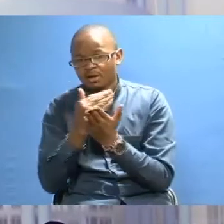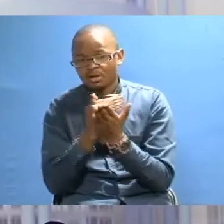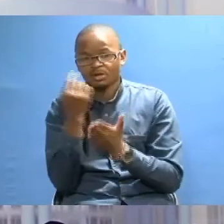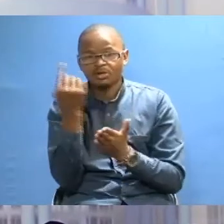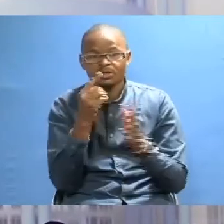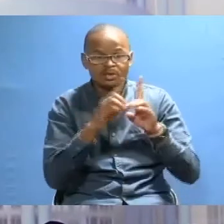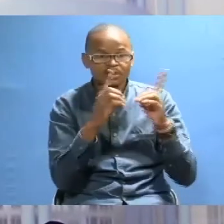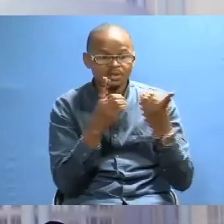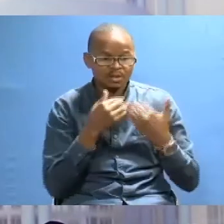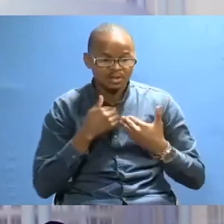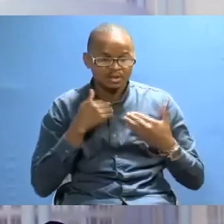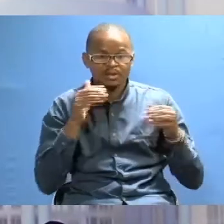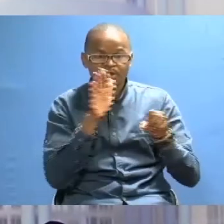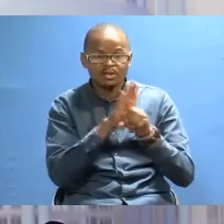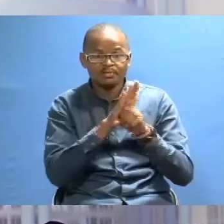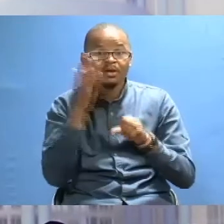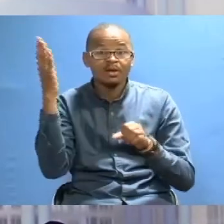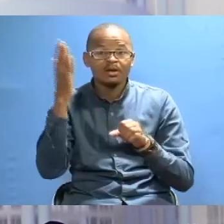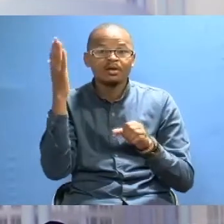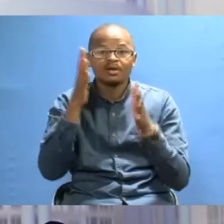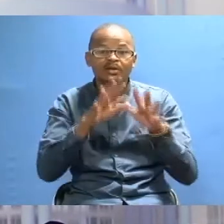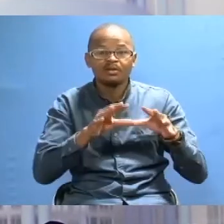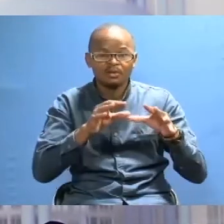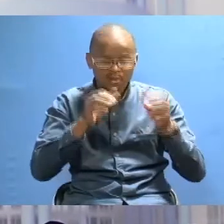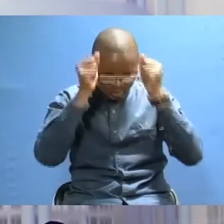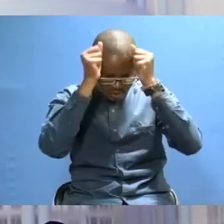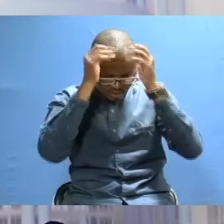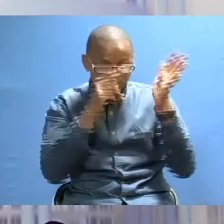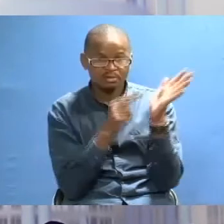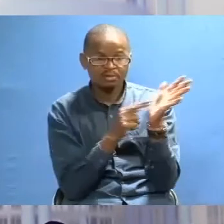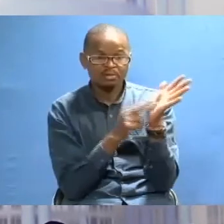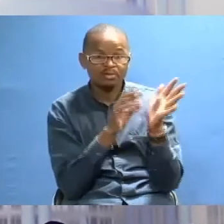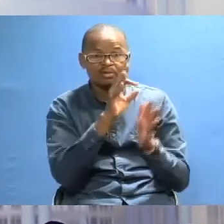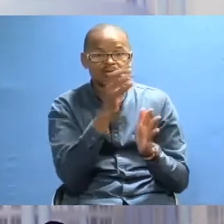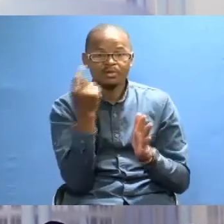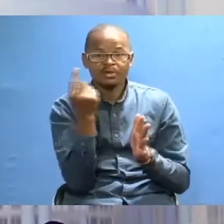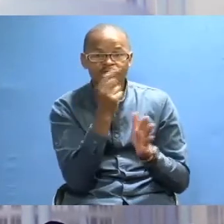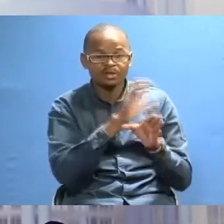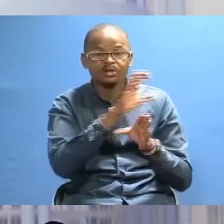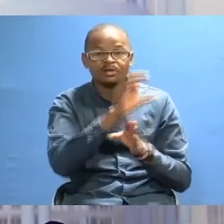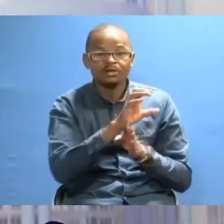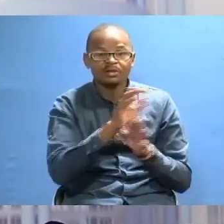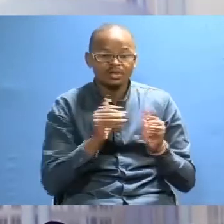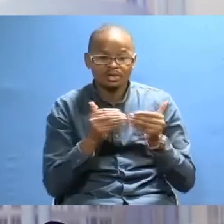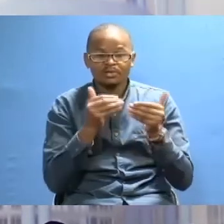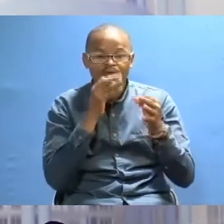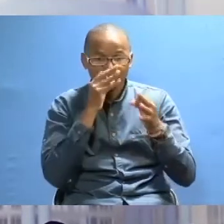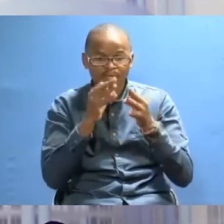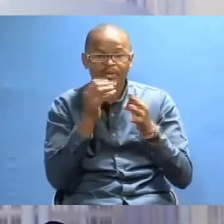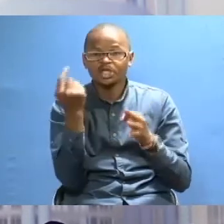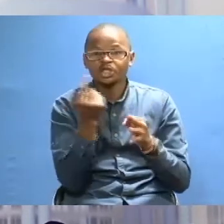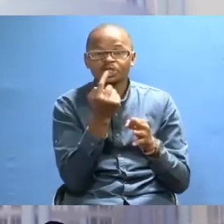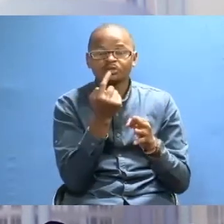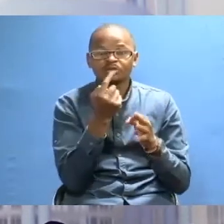programs. Each department has a number of lecturers who take the students through the units of each course. I'll give details